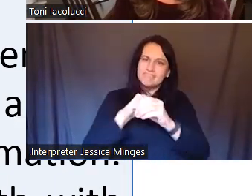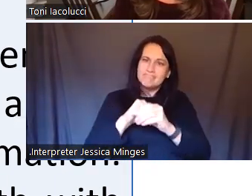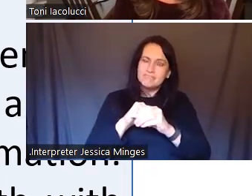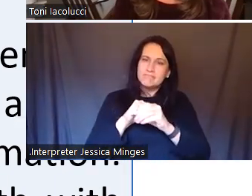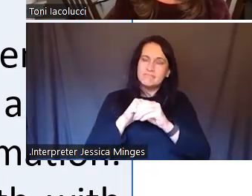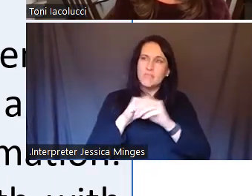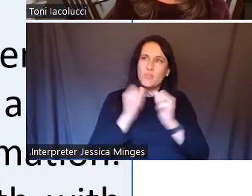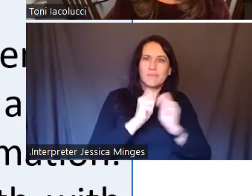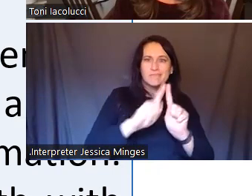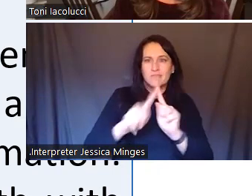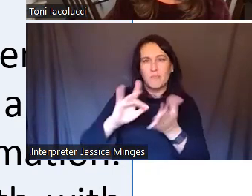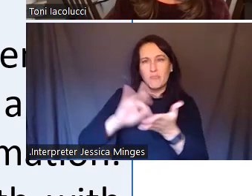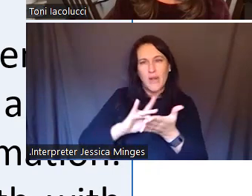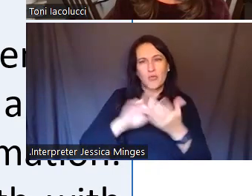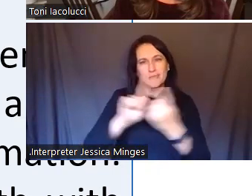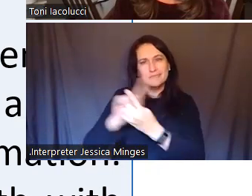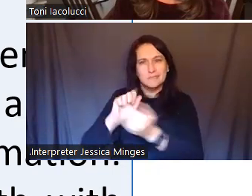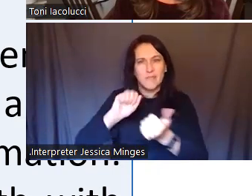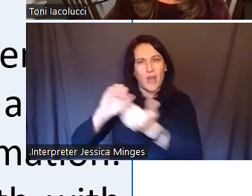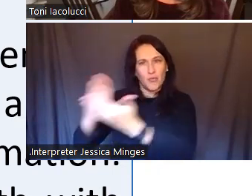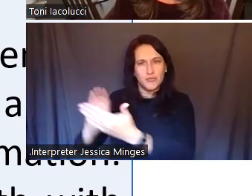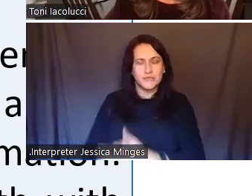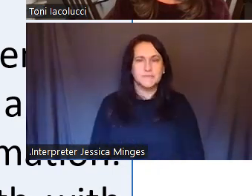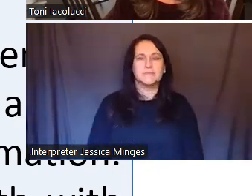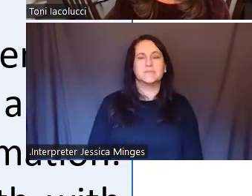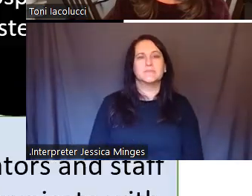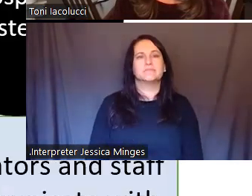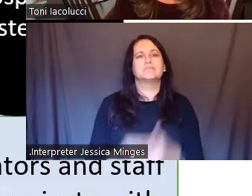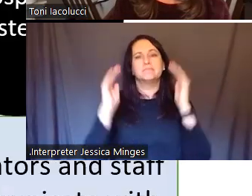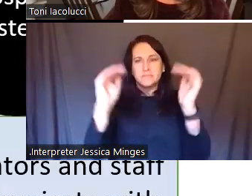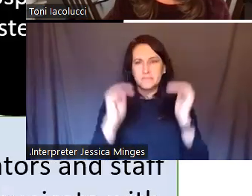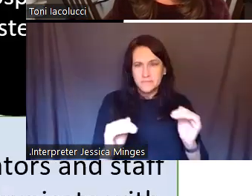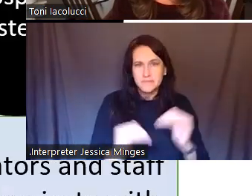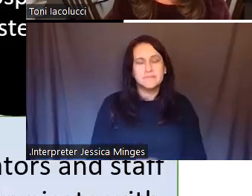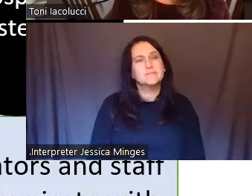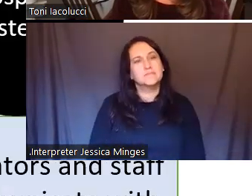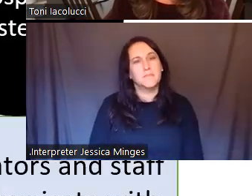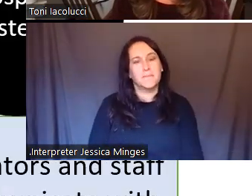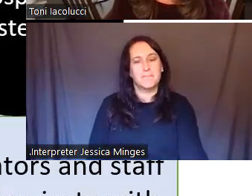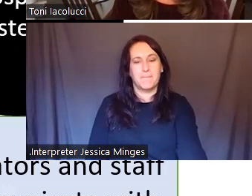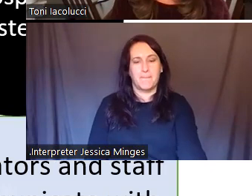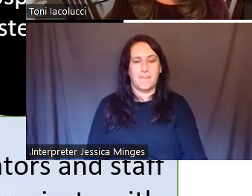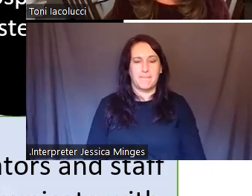in medical encounters. Next slide, please.